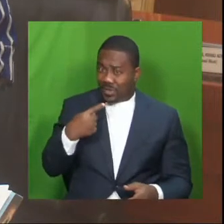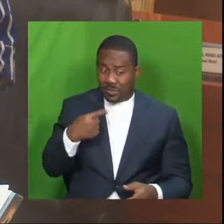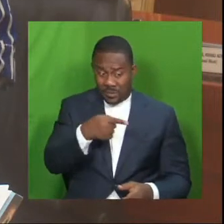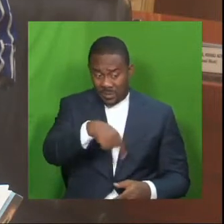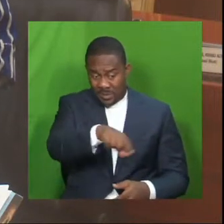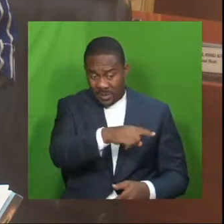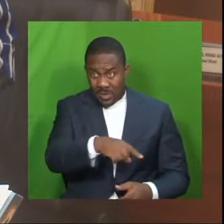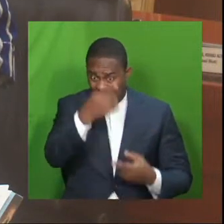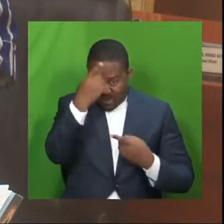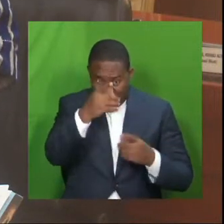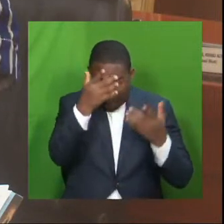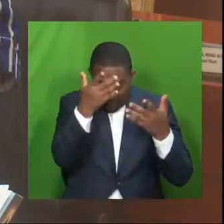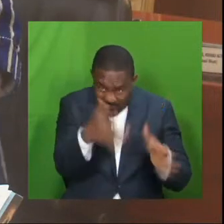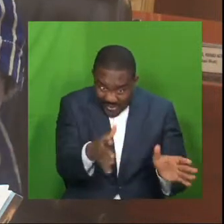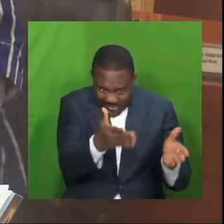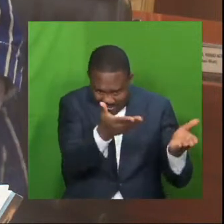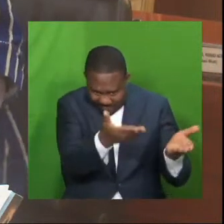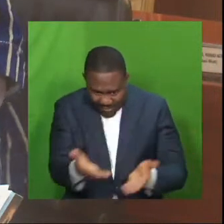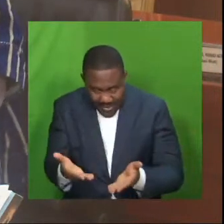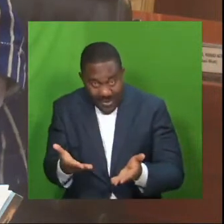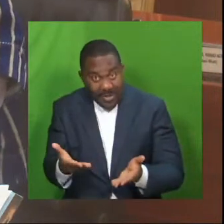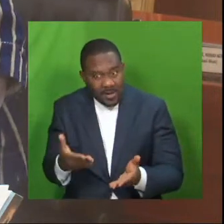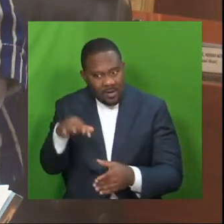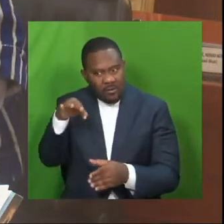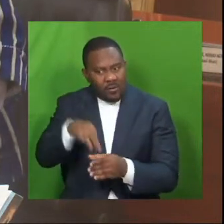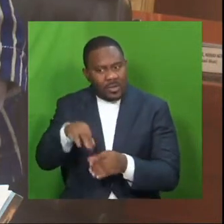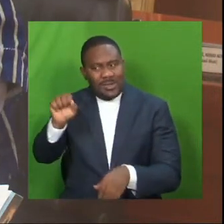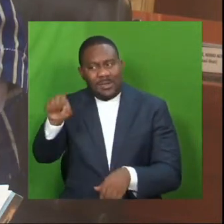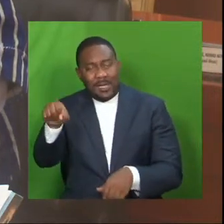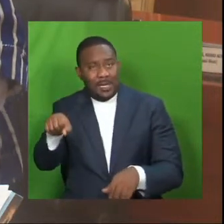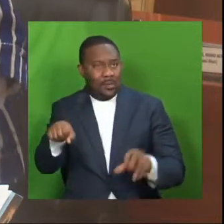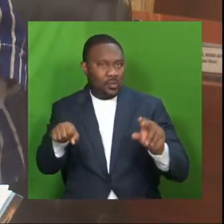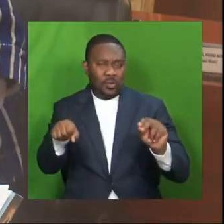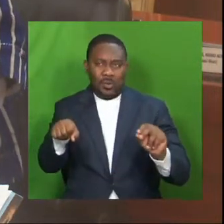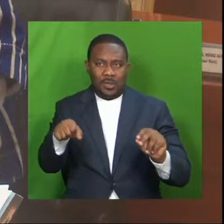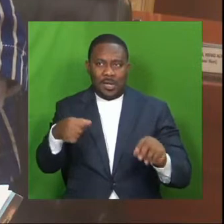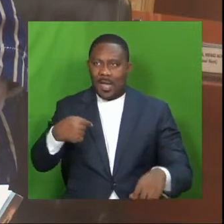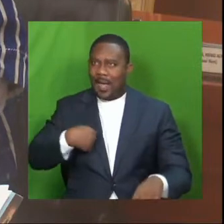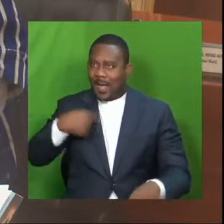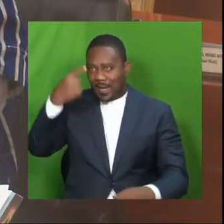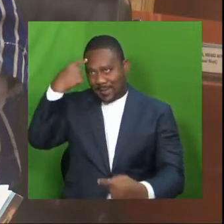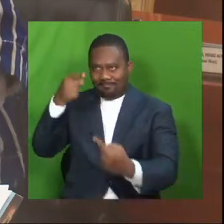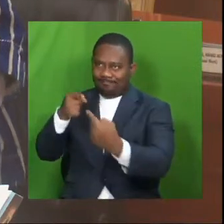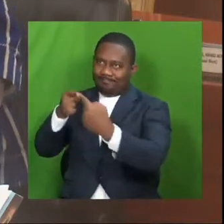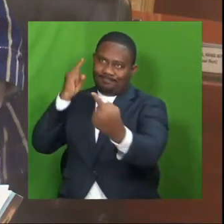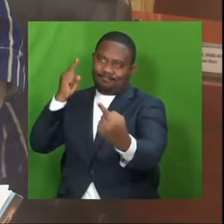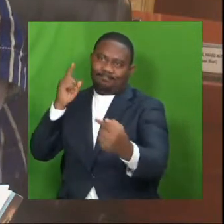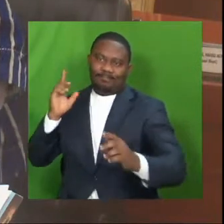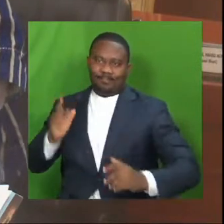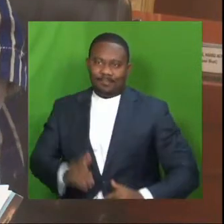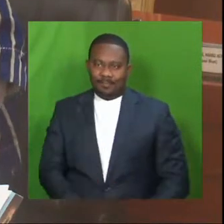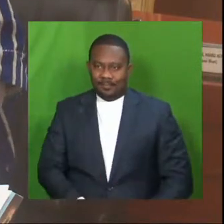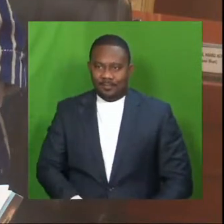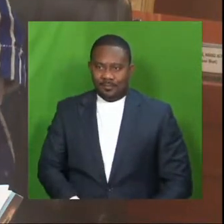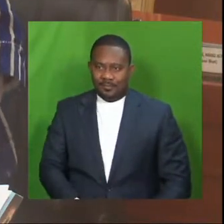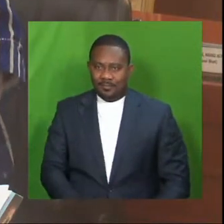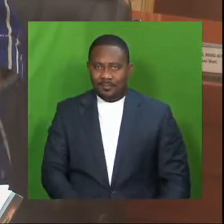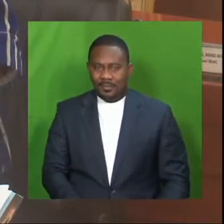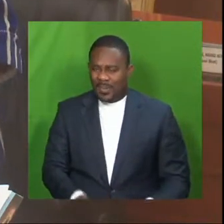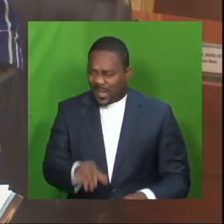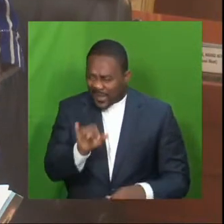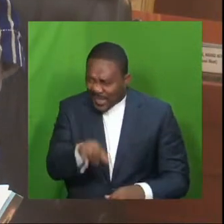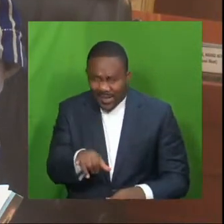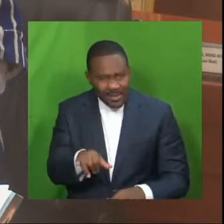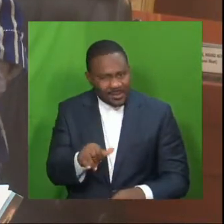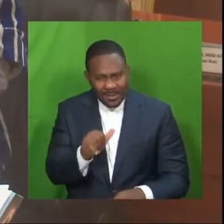the Committee of Privileges, it should come here for voting, with the greatest respect, I disagree. That is not the intendment of the